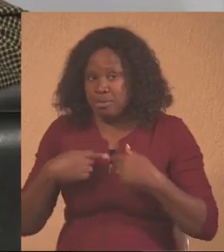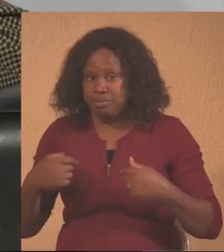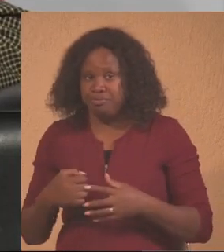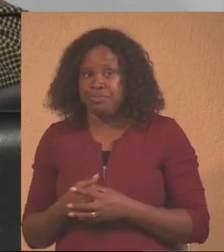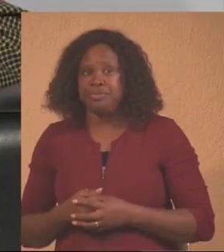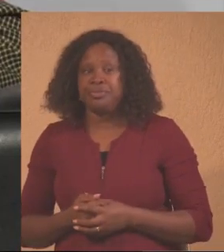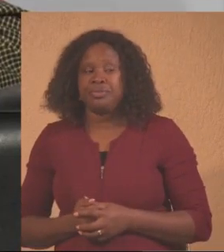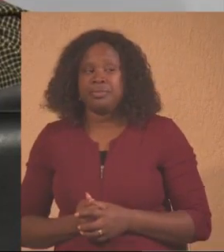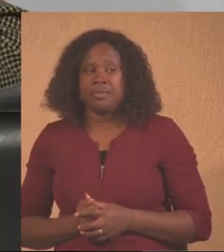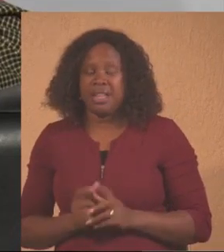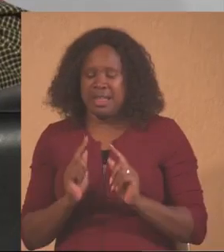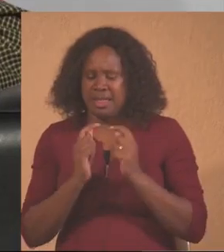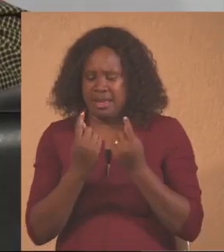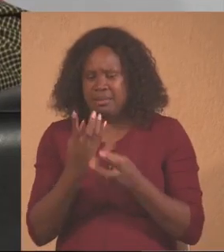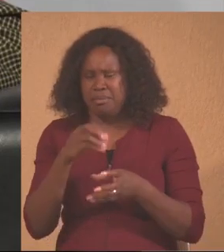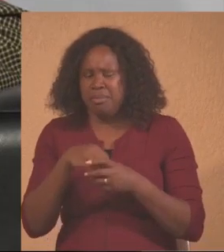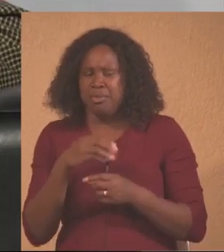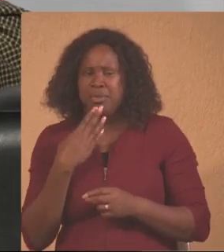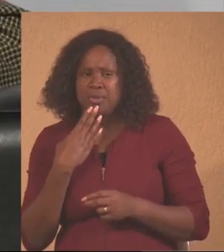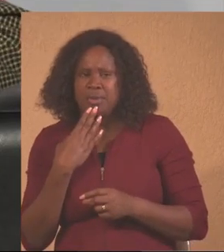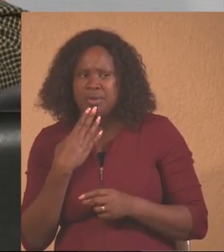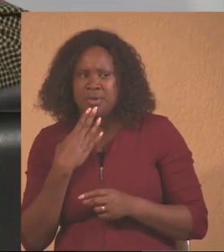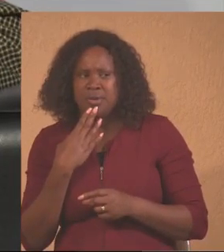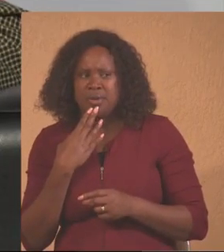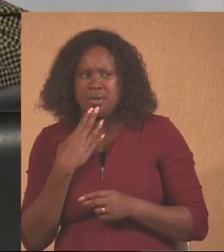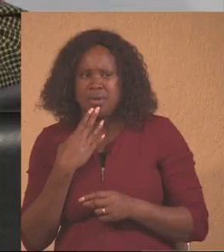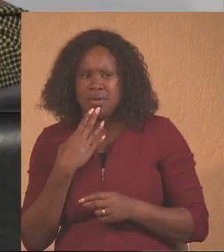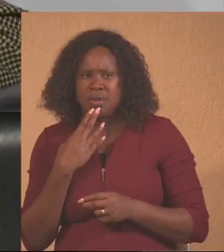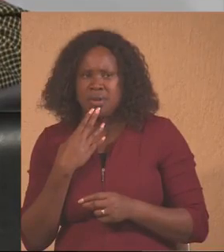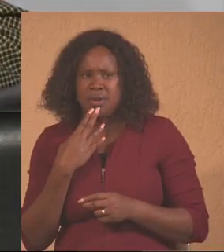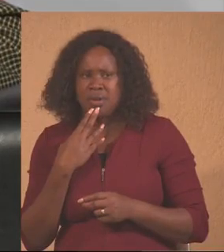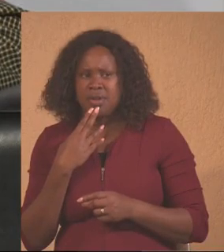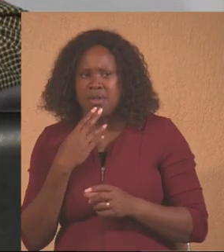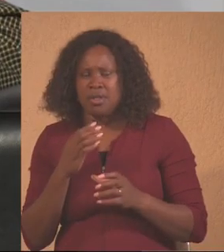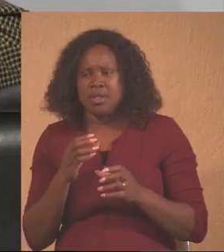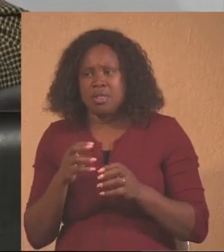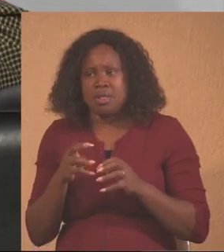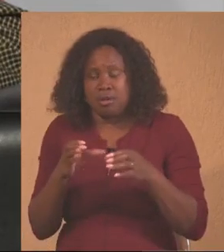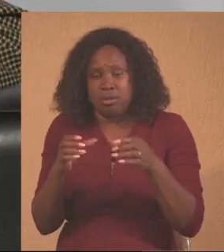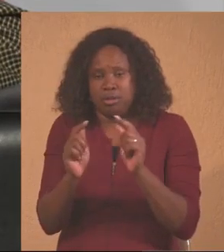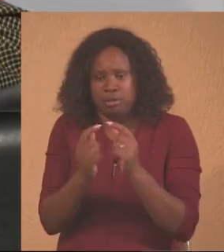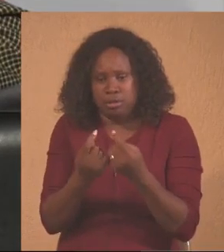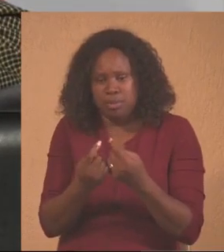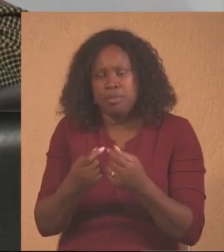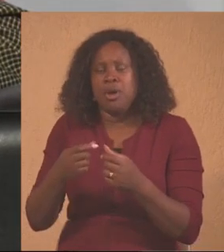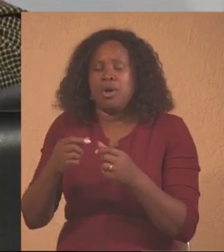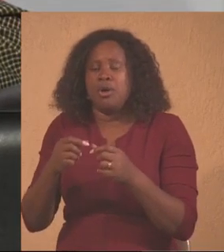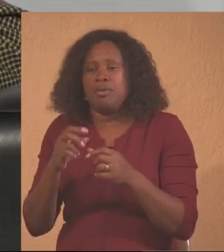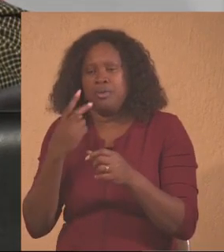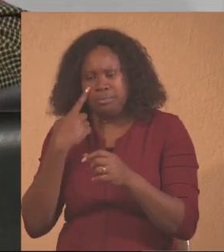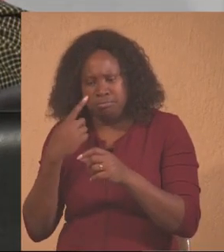team comprises of surveillance, case management, and social